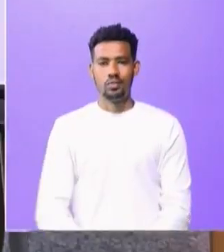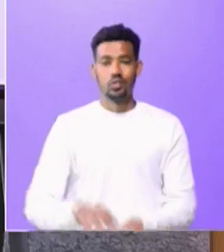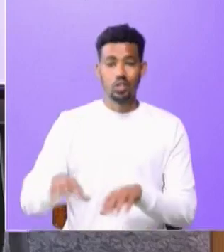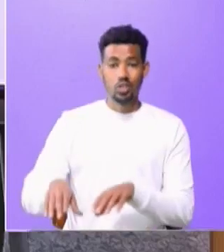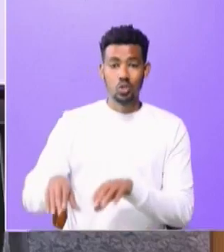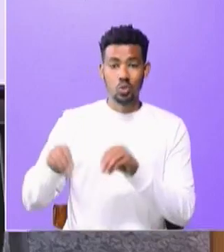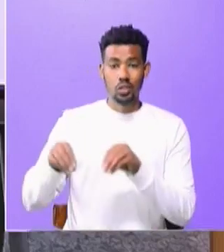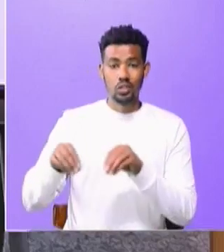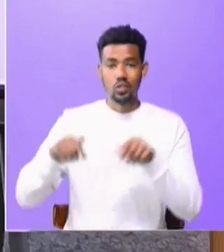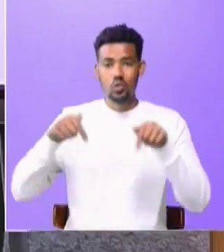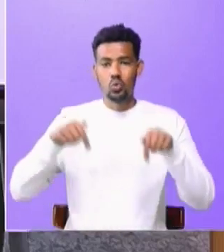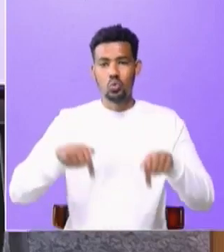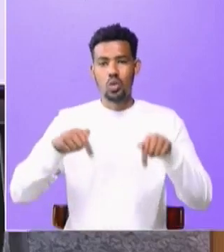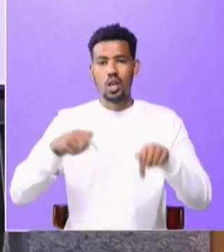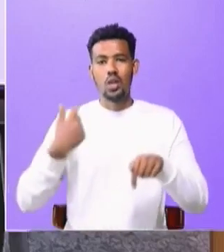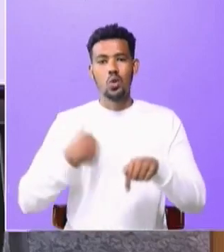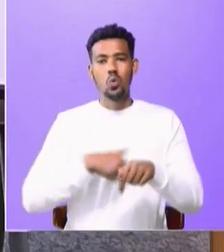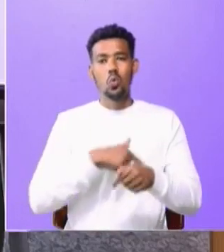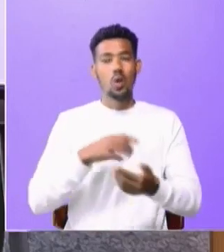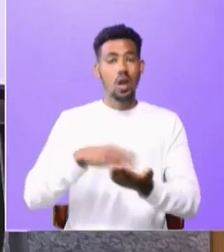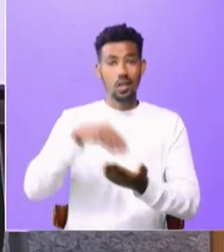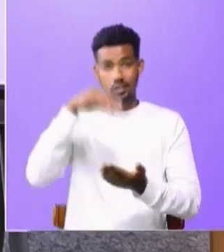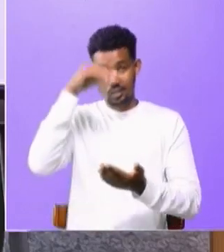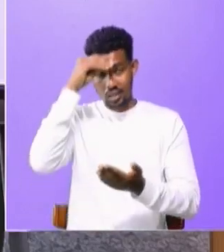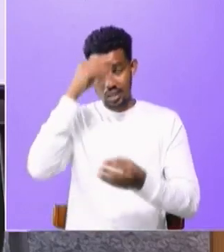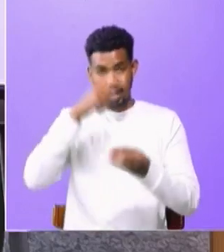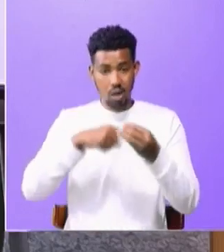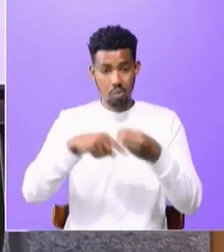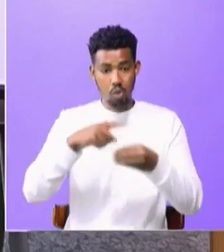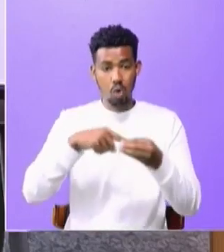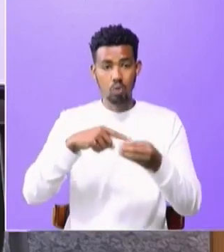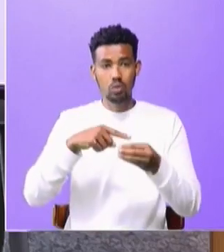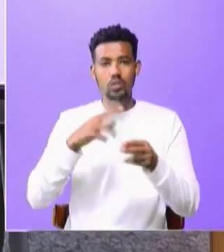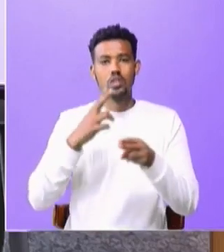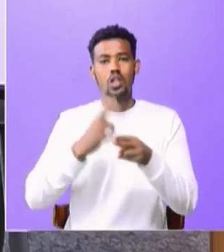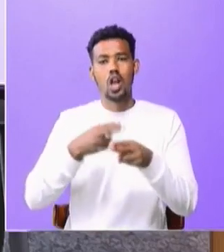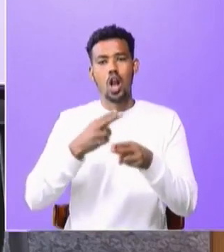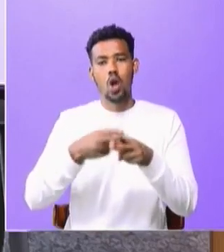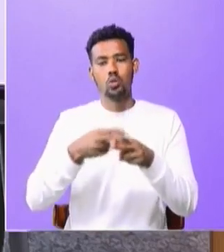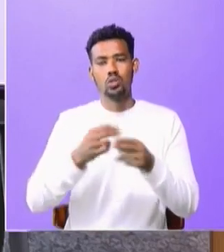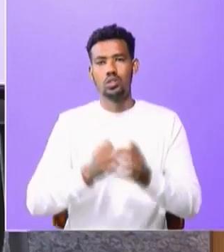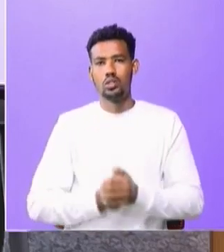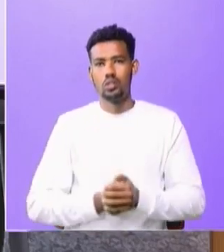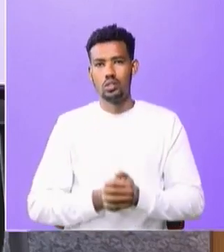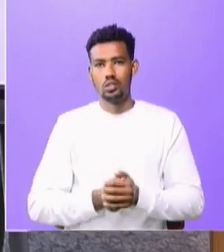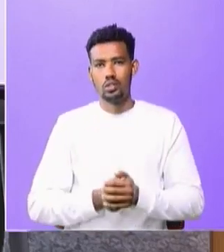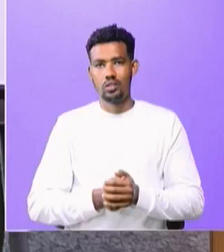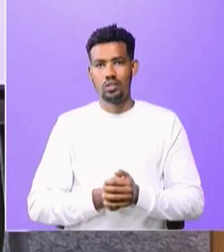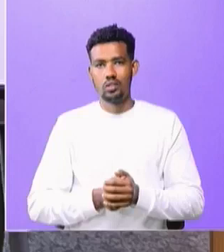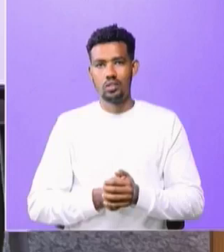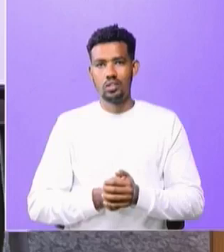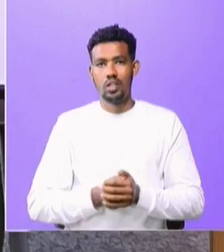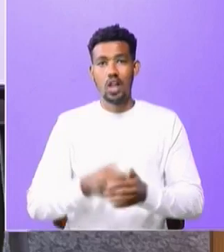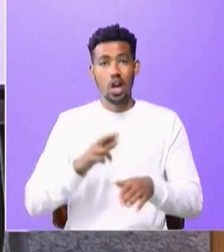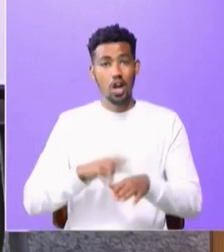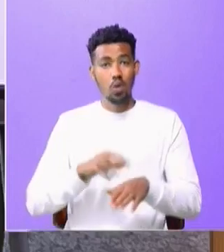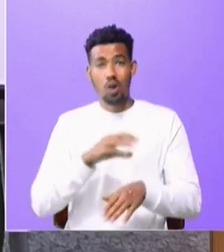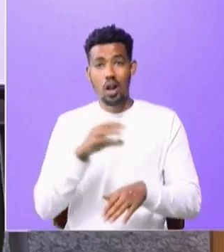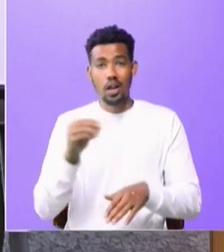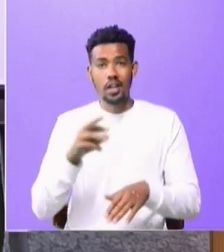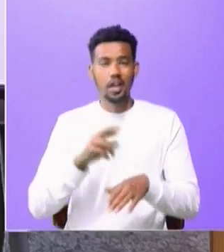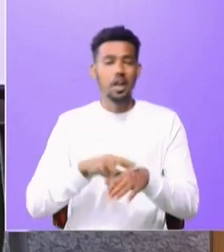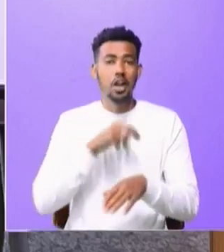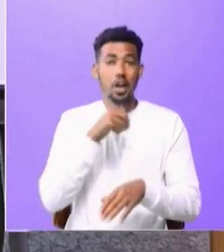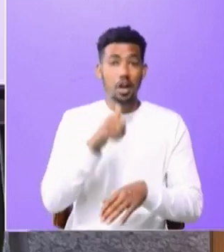Students, today we are going to learn about nouns, regular and irregular methods